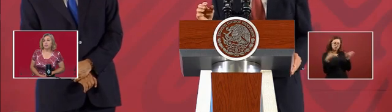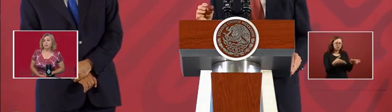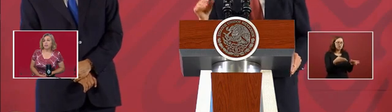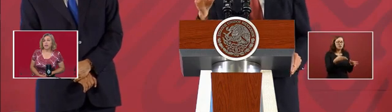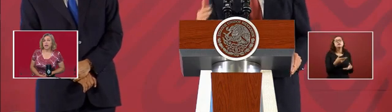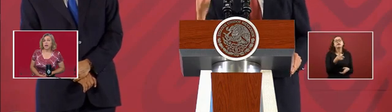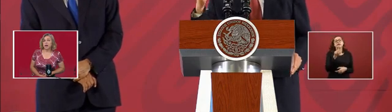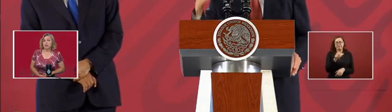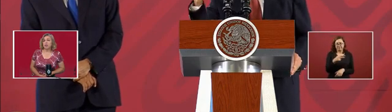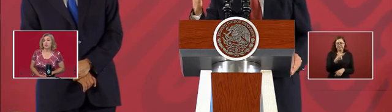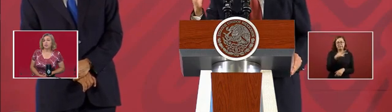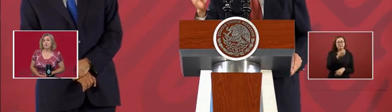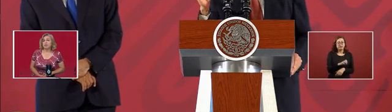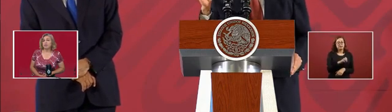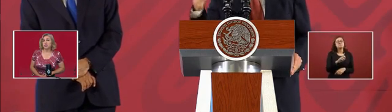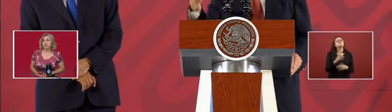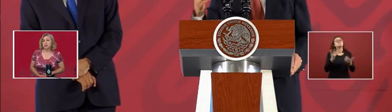been contracted.